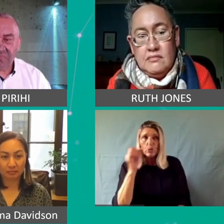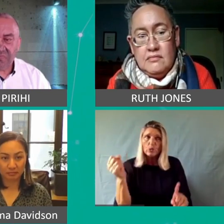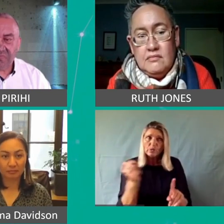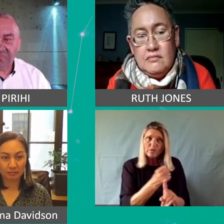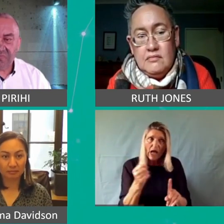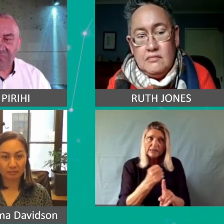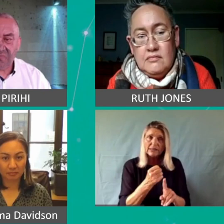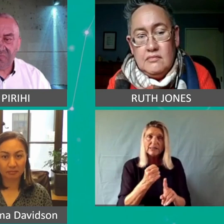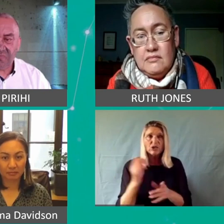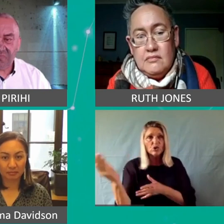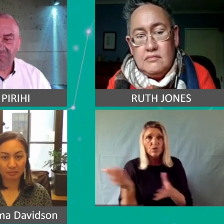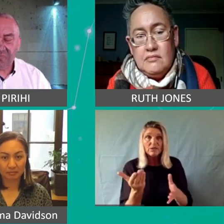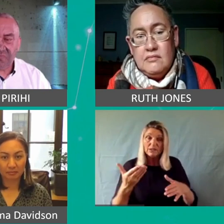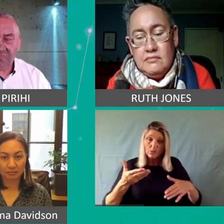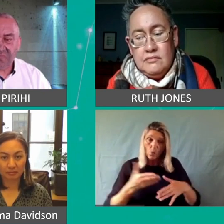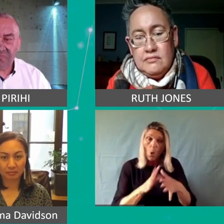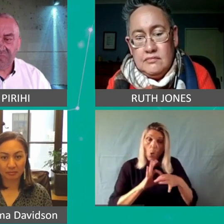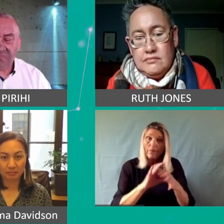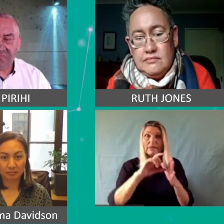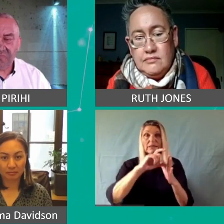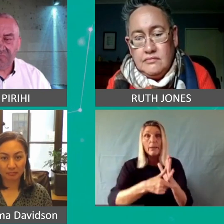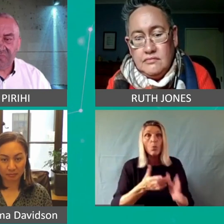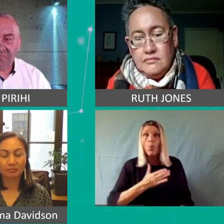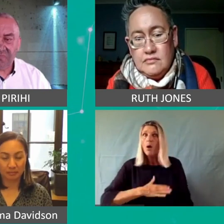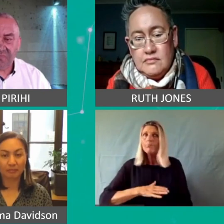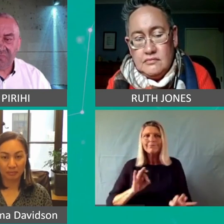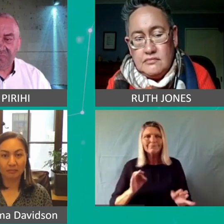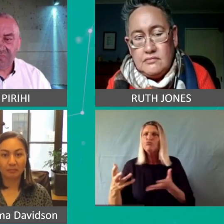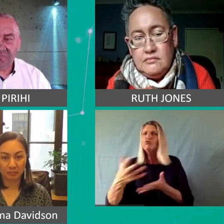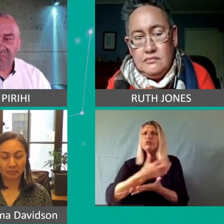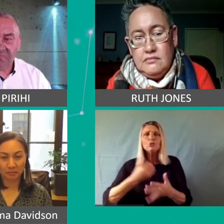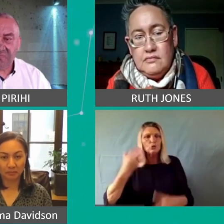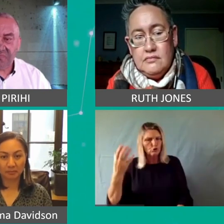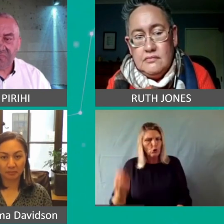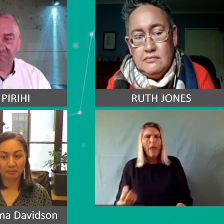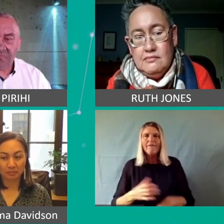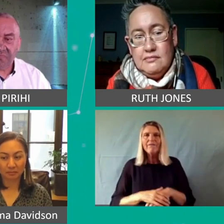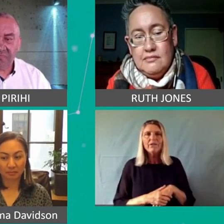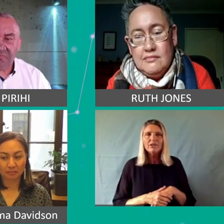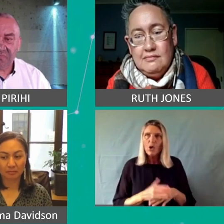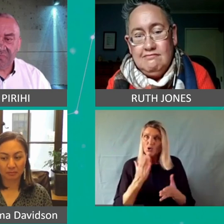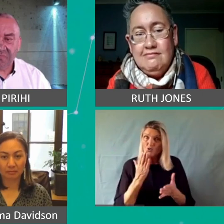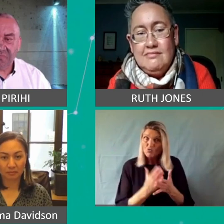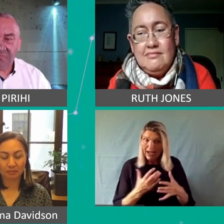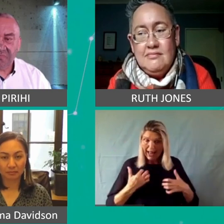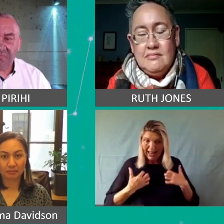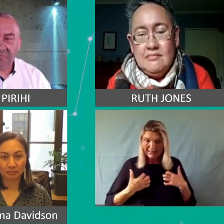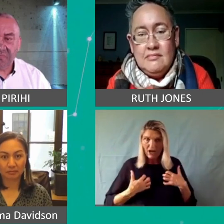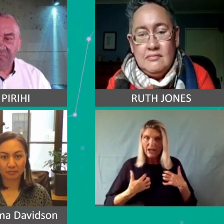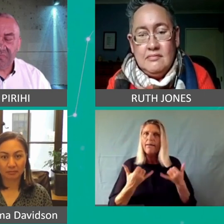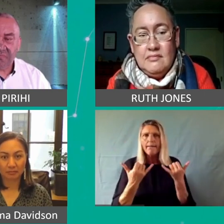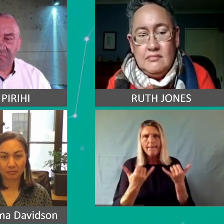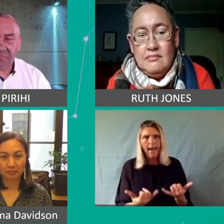people, they haven't been resourced to do that. And so it's very exciting that we now have a national strategy which